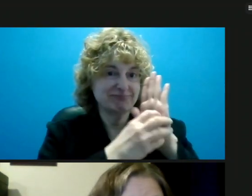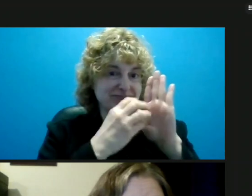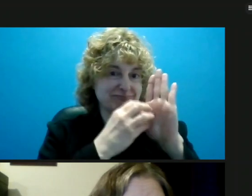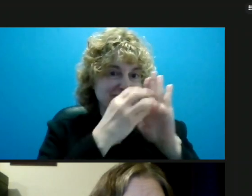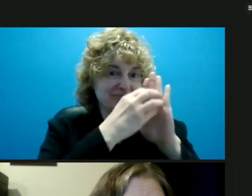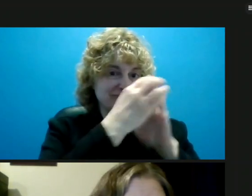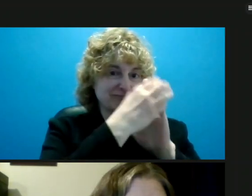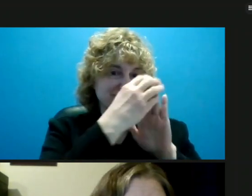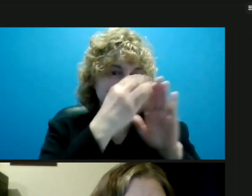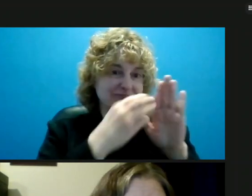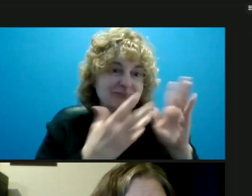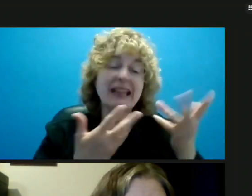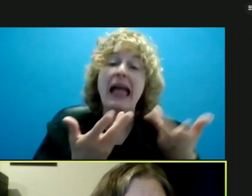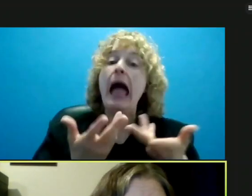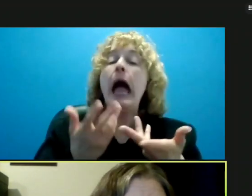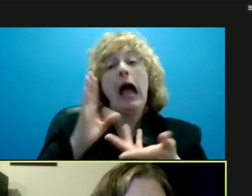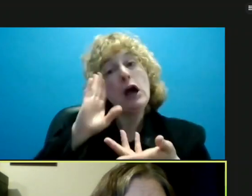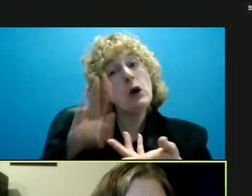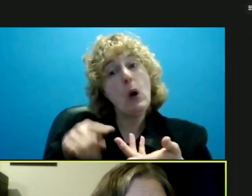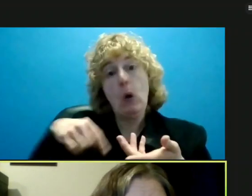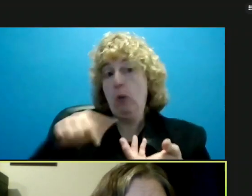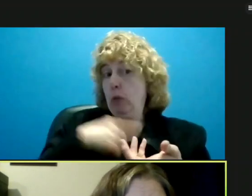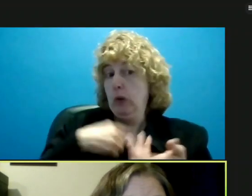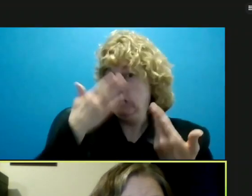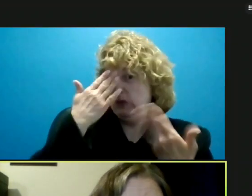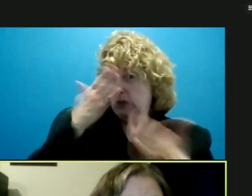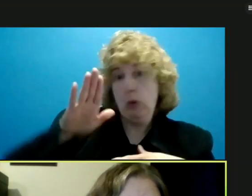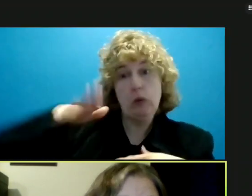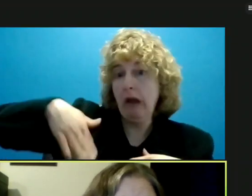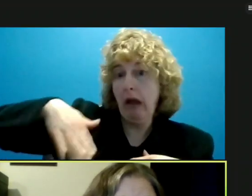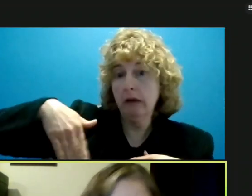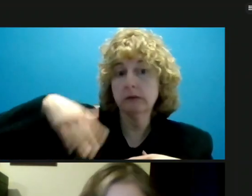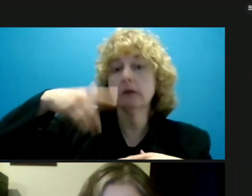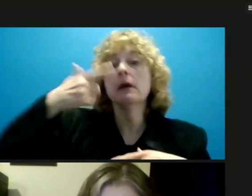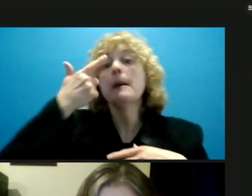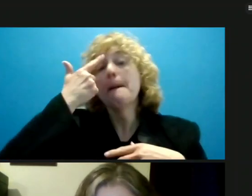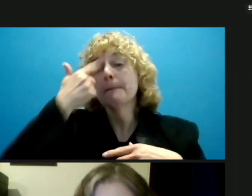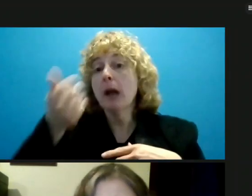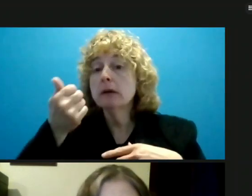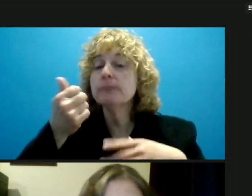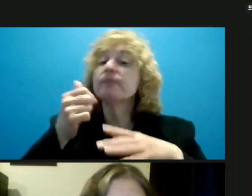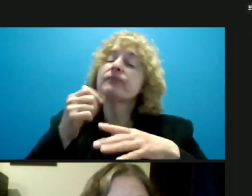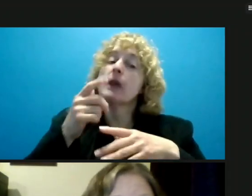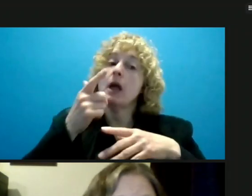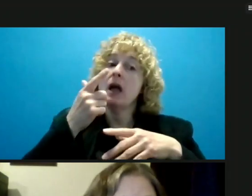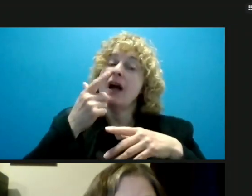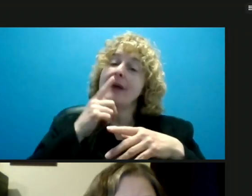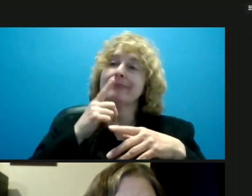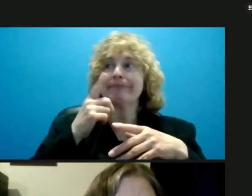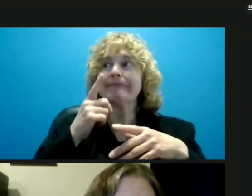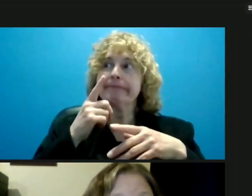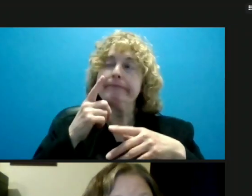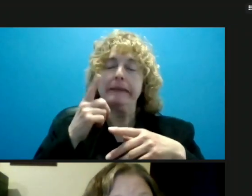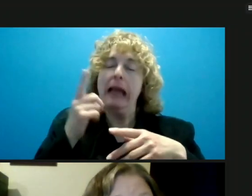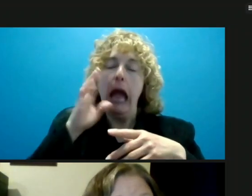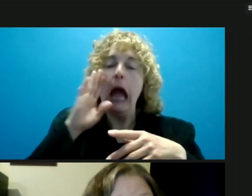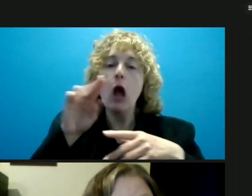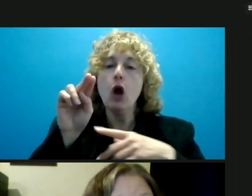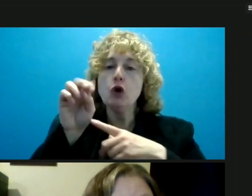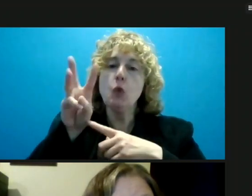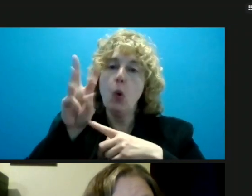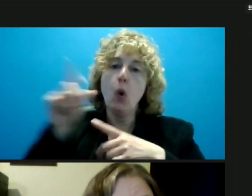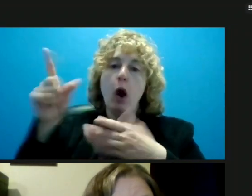You know, we don't know yet because, see, it was big in the news. It was big in the news because it